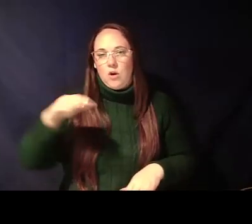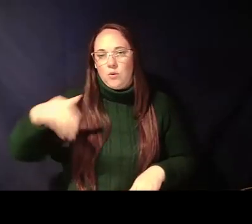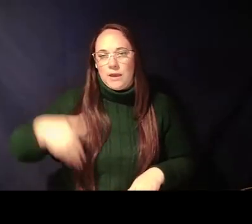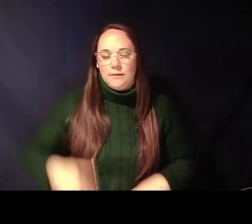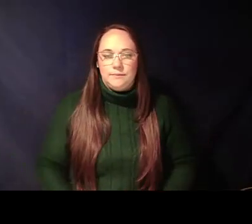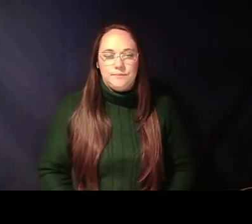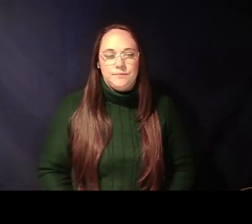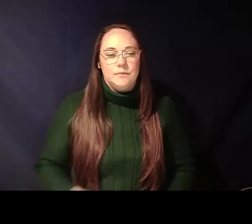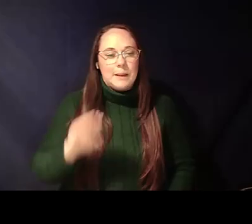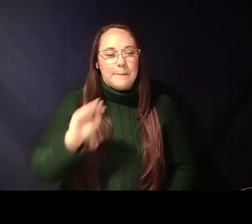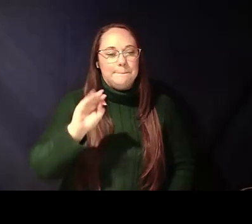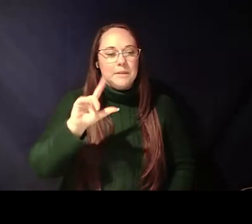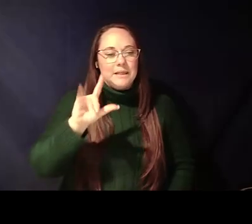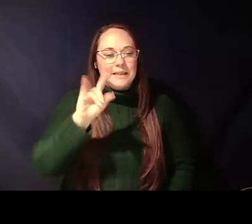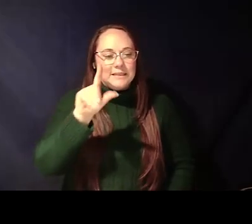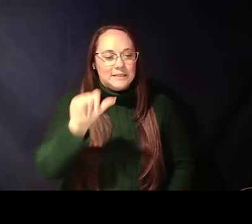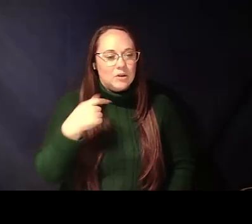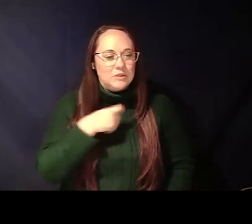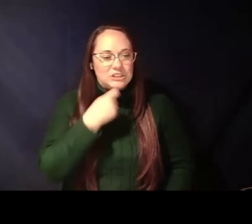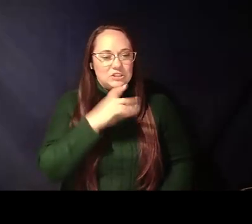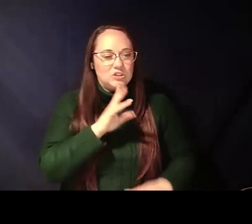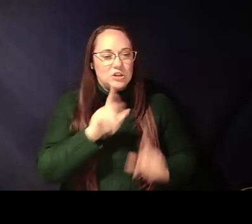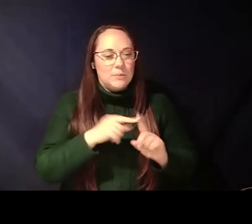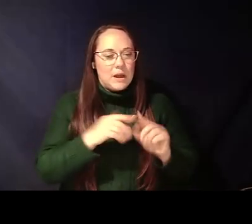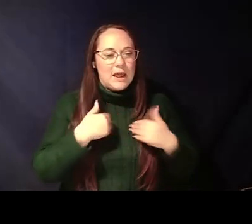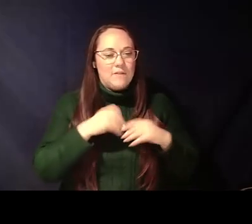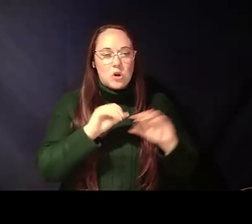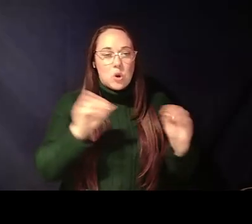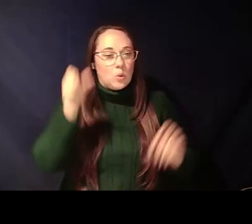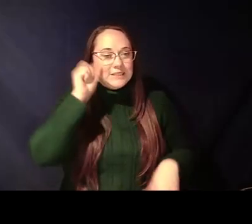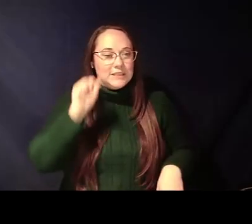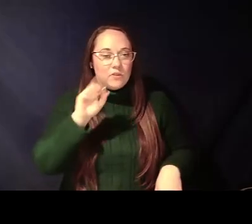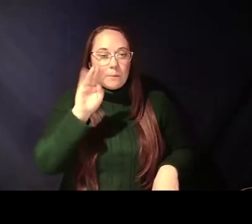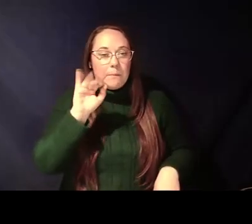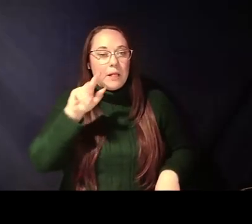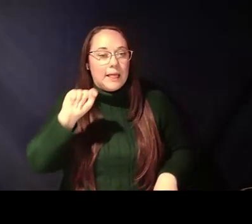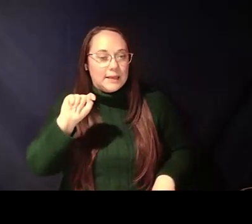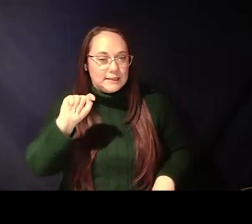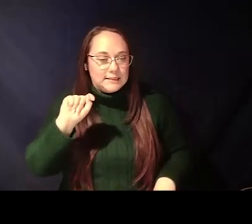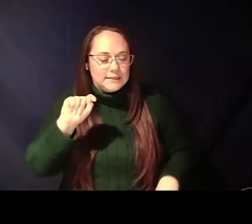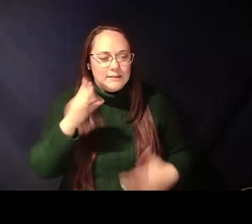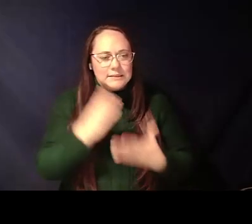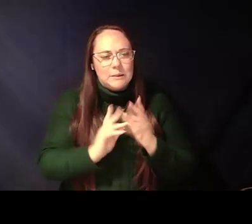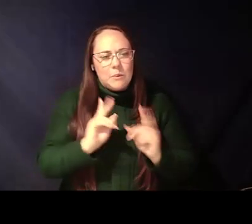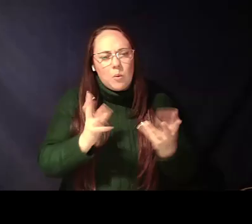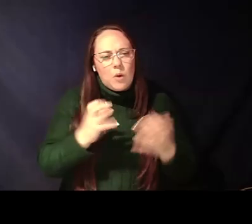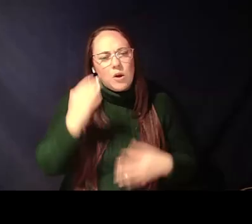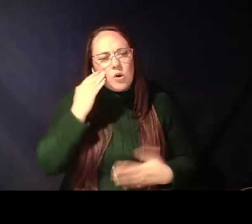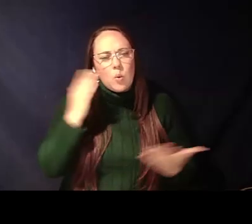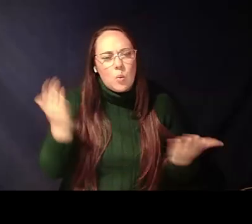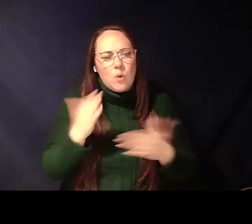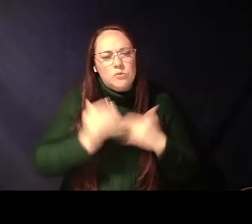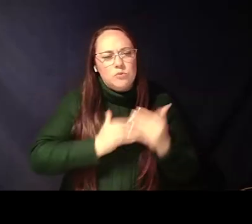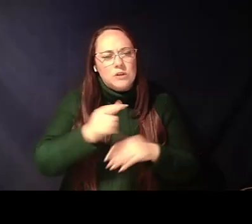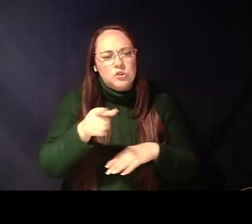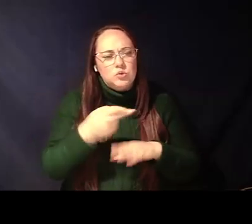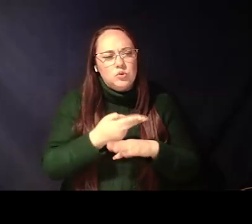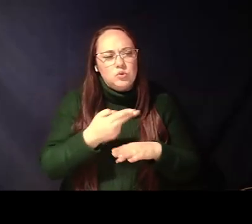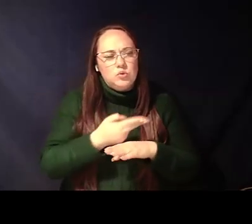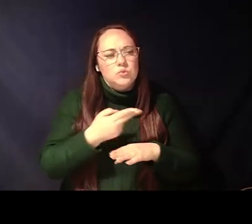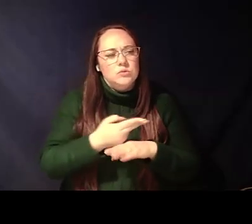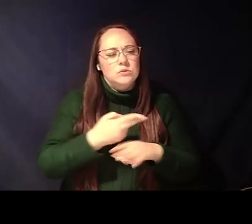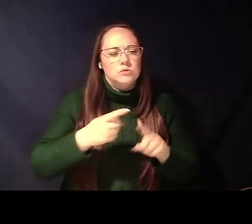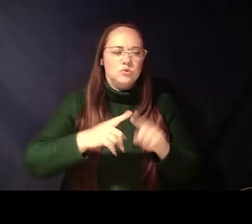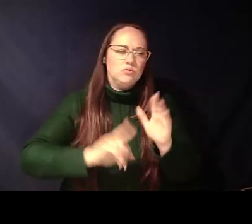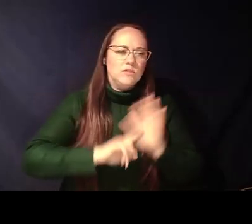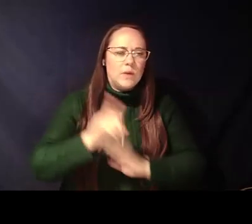Melinda, we were just talking about the fact that there is no silver bullet. Some folks would like to know, what was the process you used to start developing some of